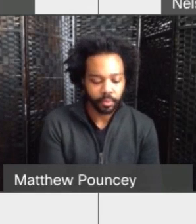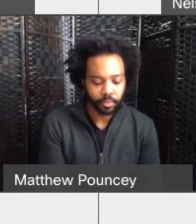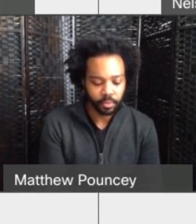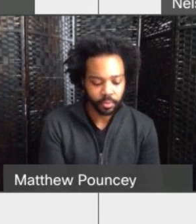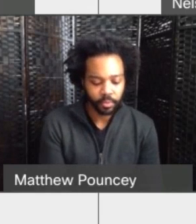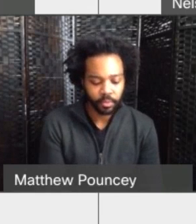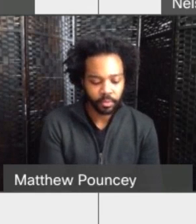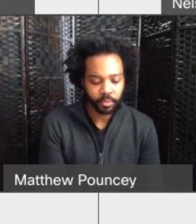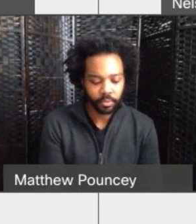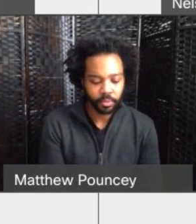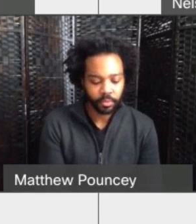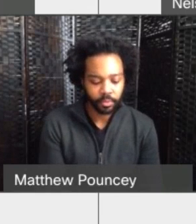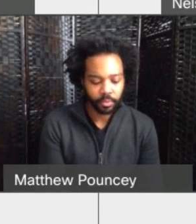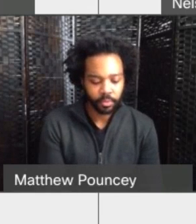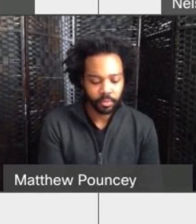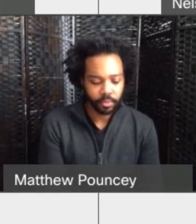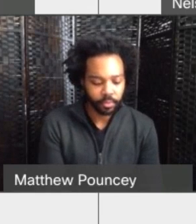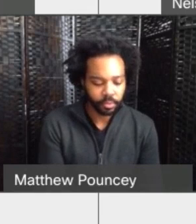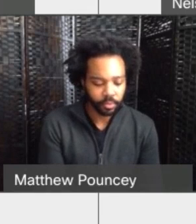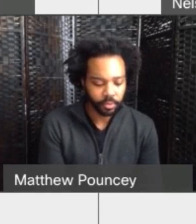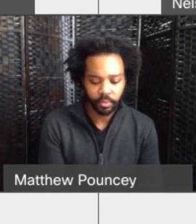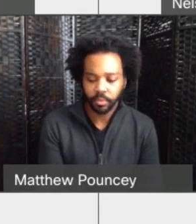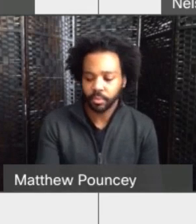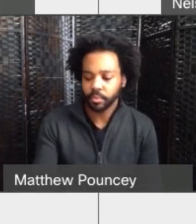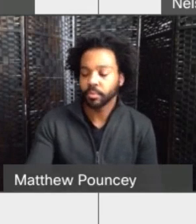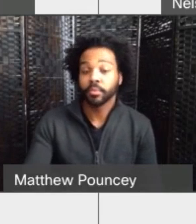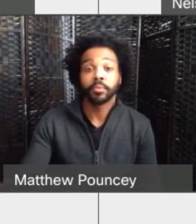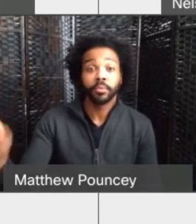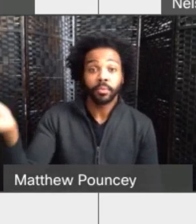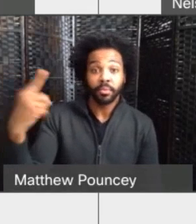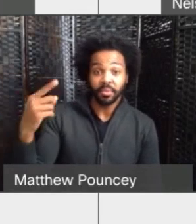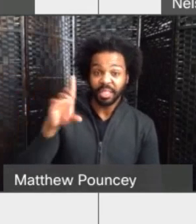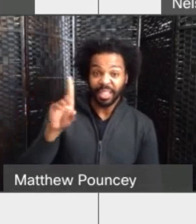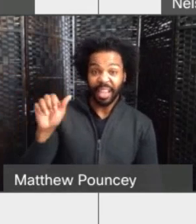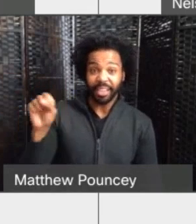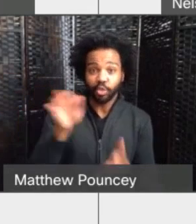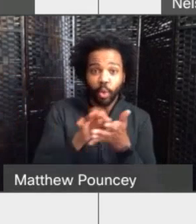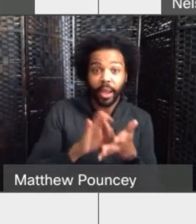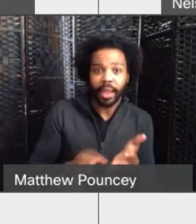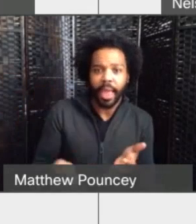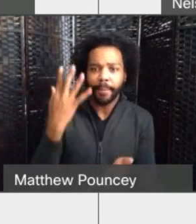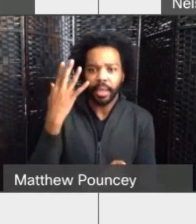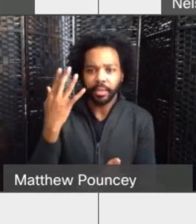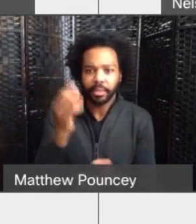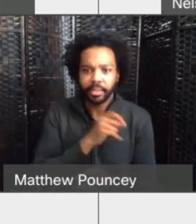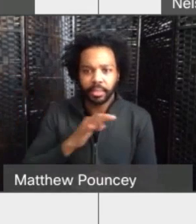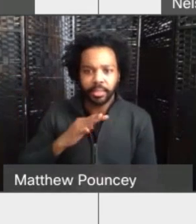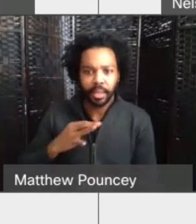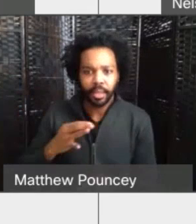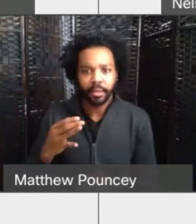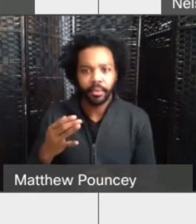So there's a question, is DDS tracking the number of provider staff who have been vaccinated?